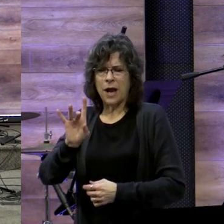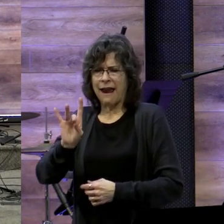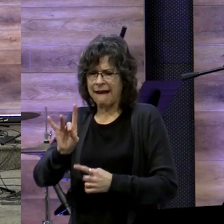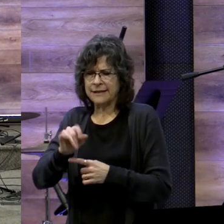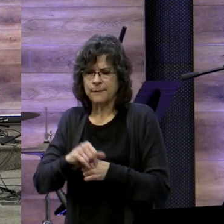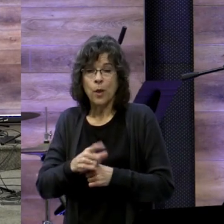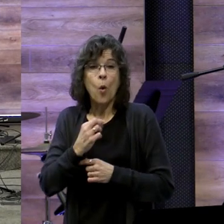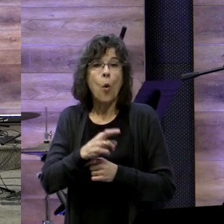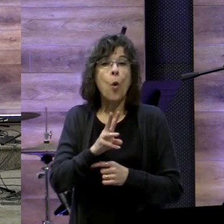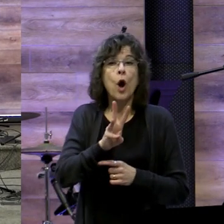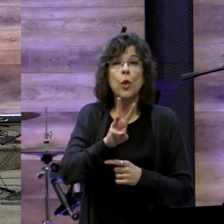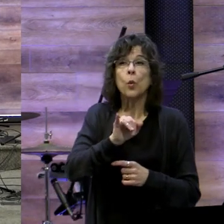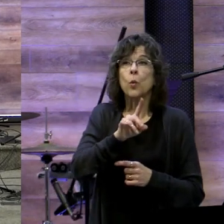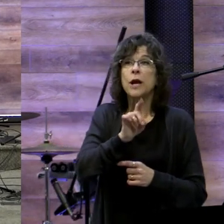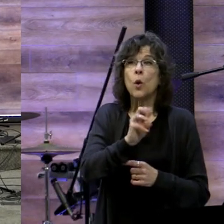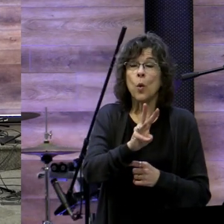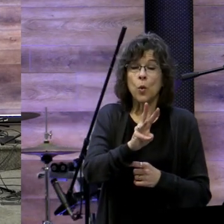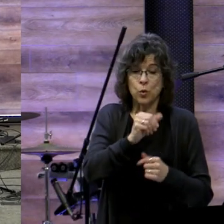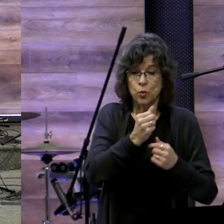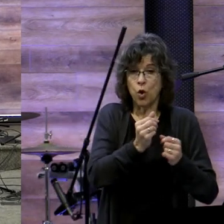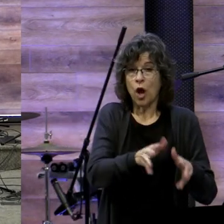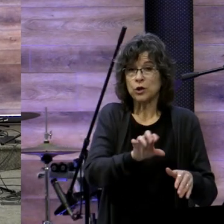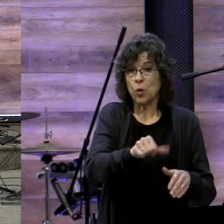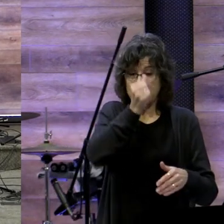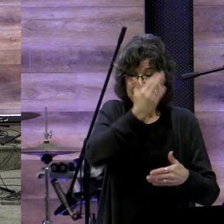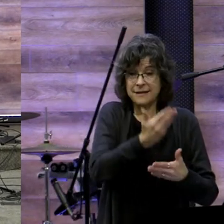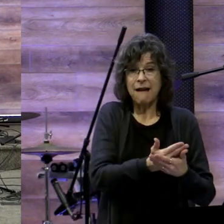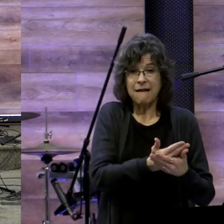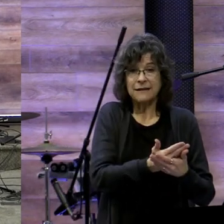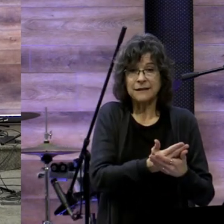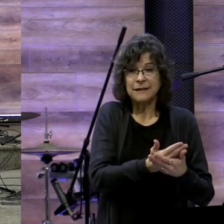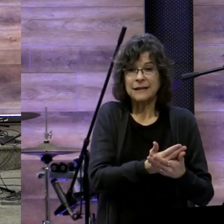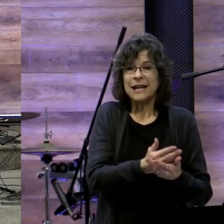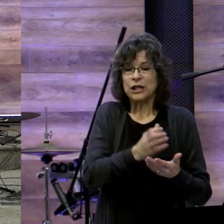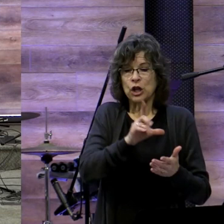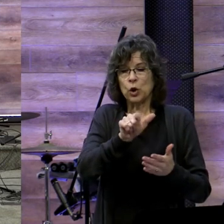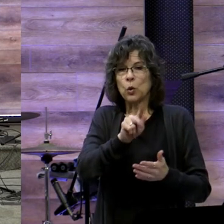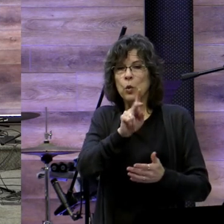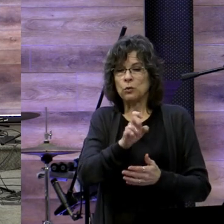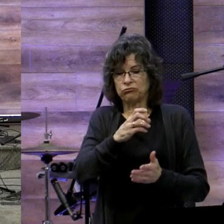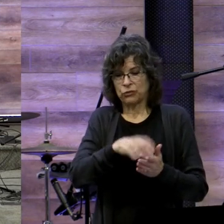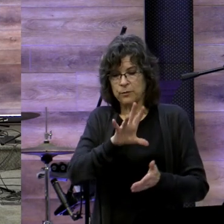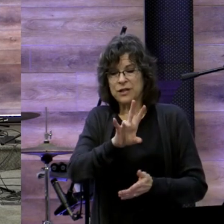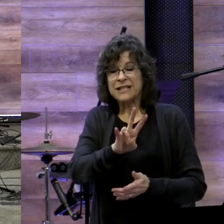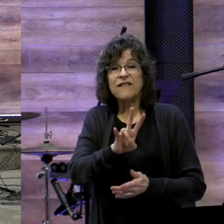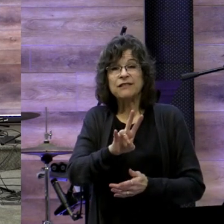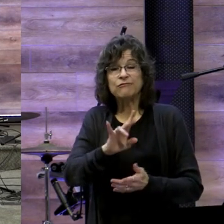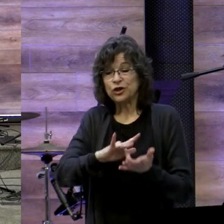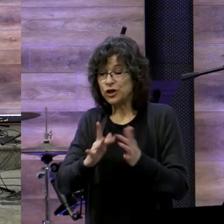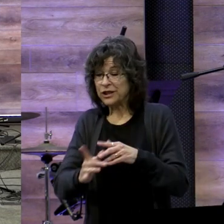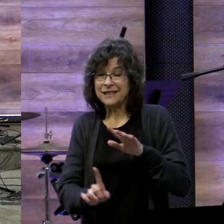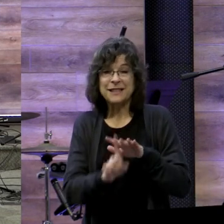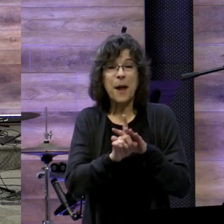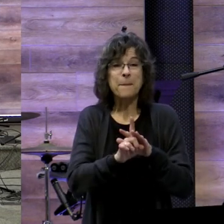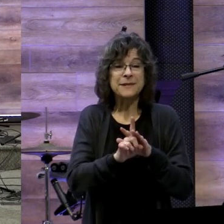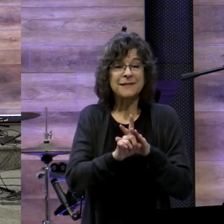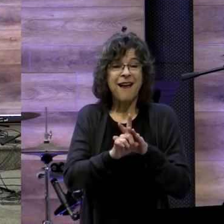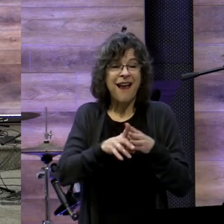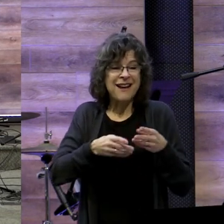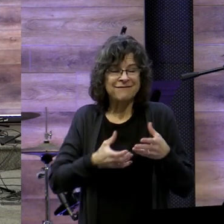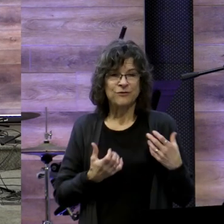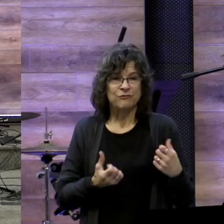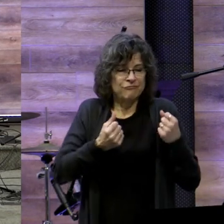only son in the village of Nain. And in Luke chapter 7, Jesus comes and he revives him. He heals him